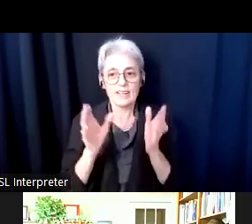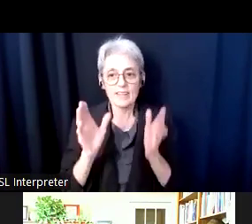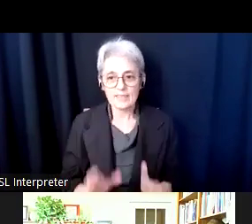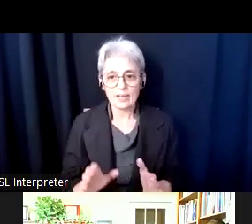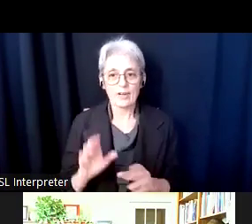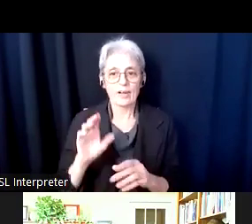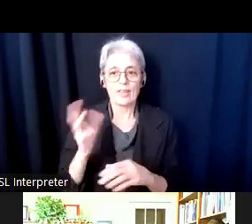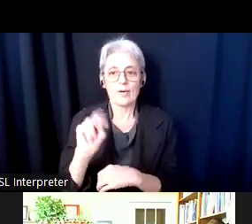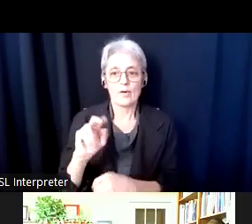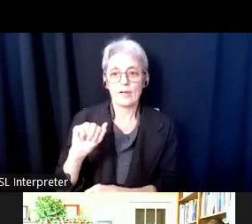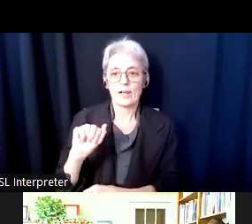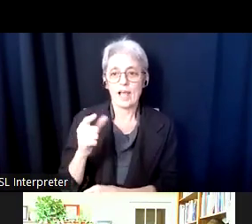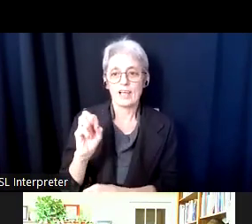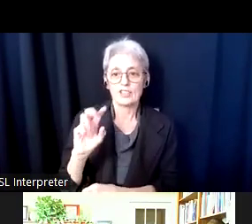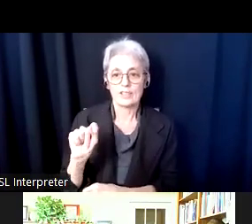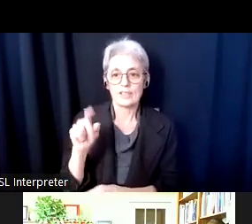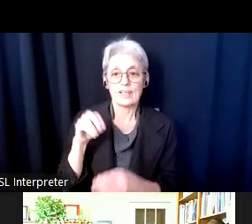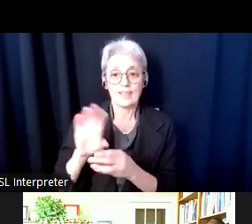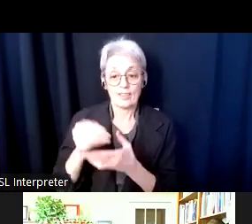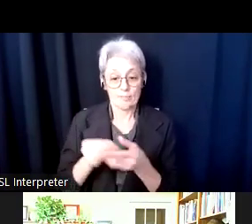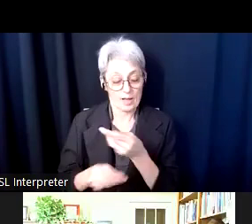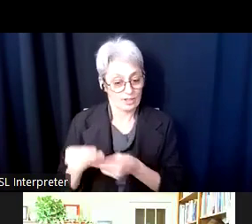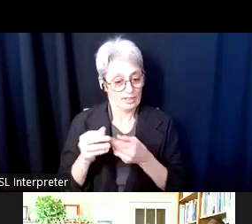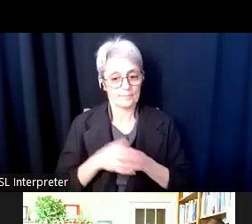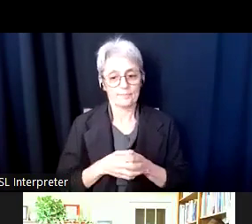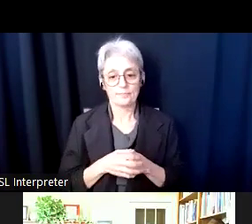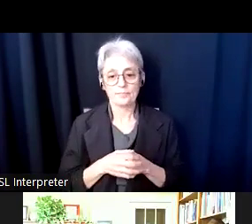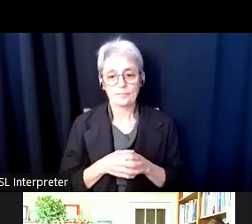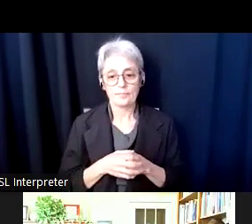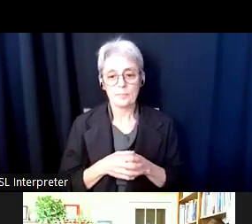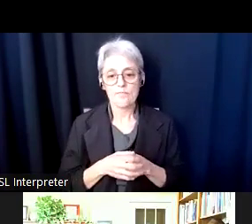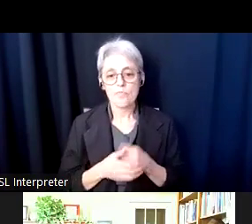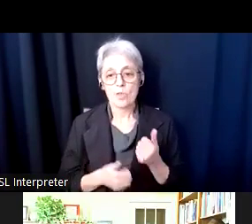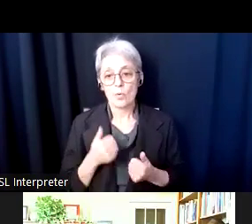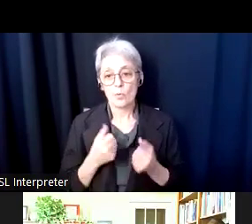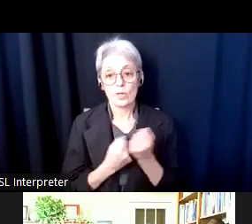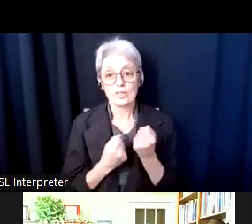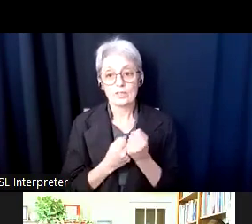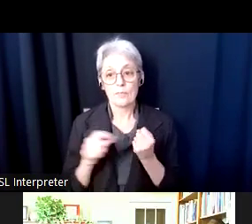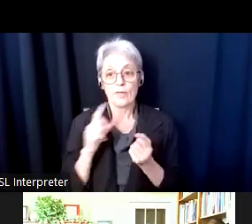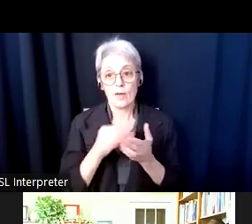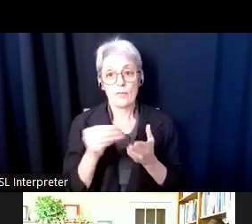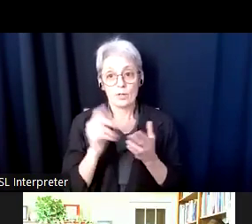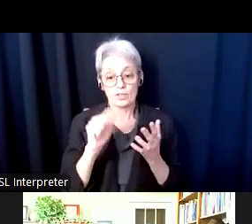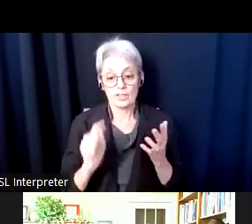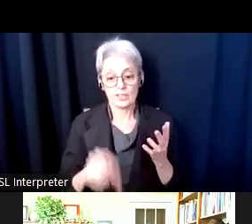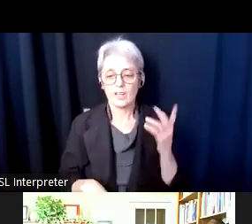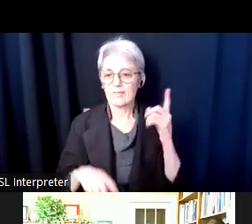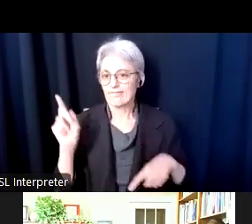as part of their budget. The supports that people are likely to purchase vary widely from